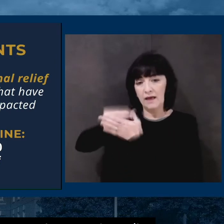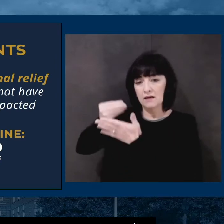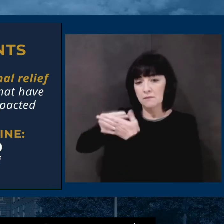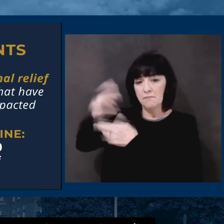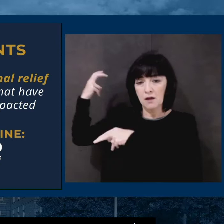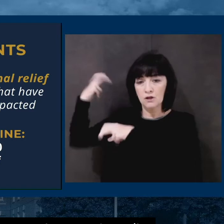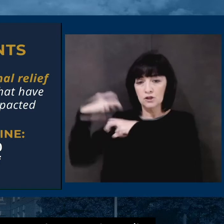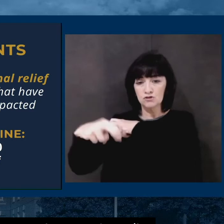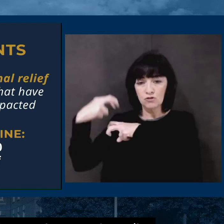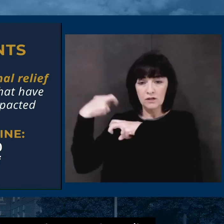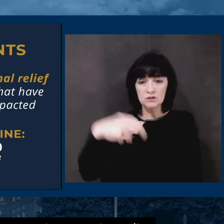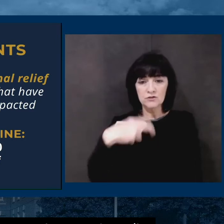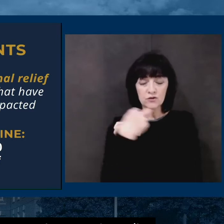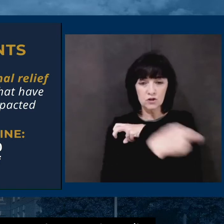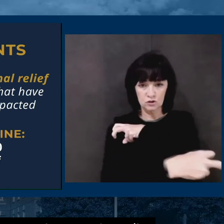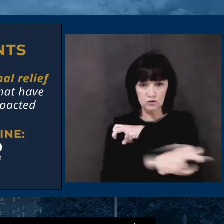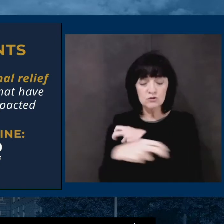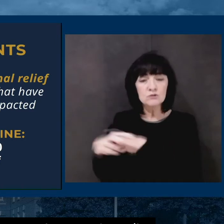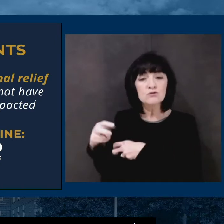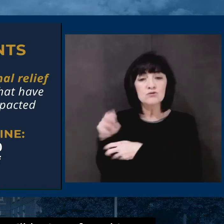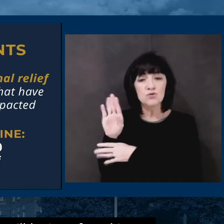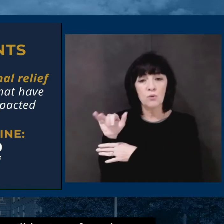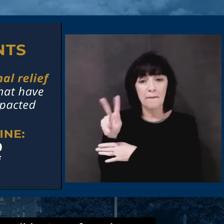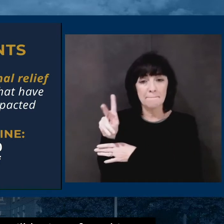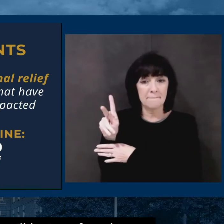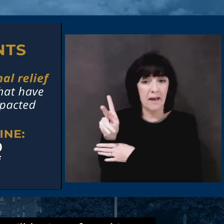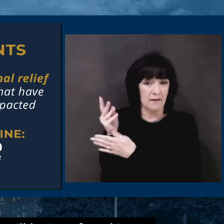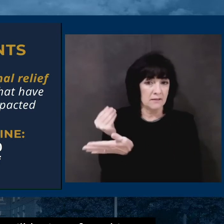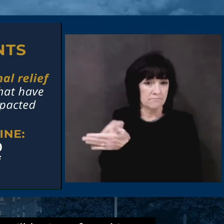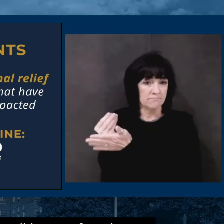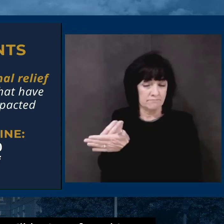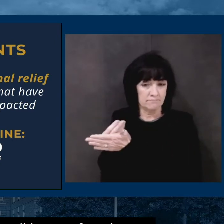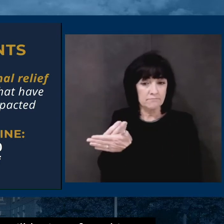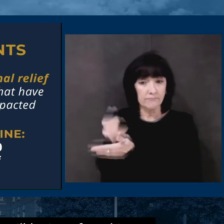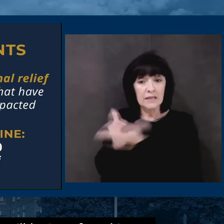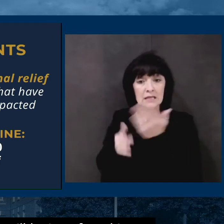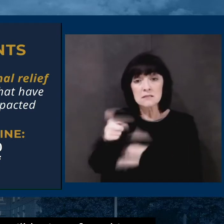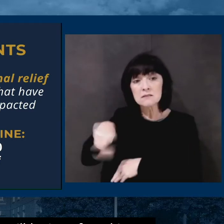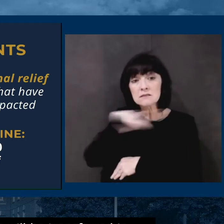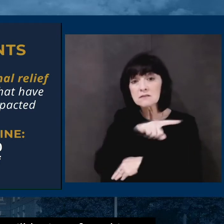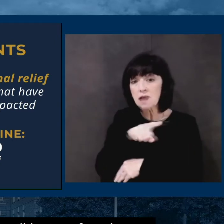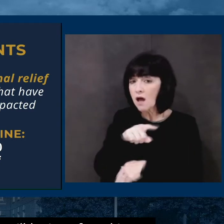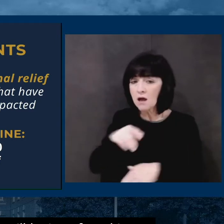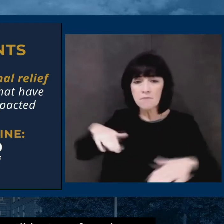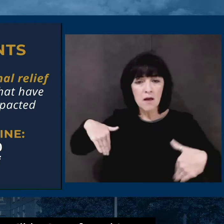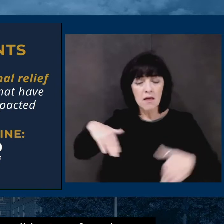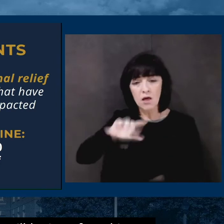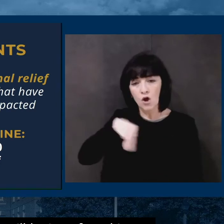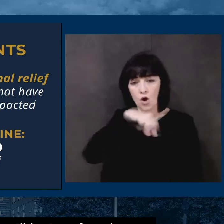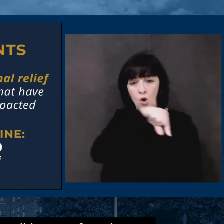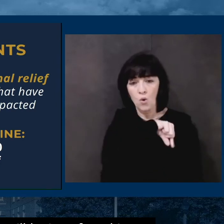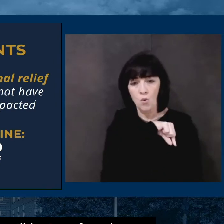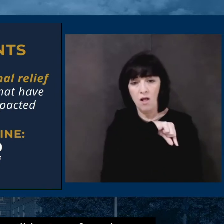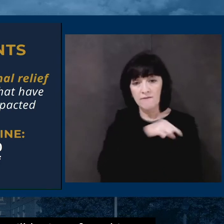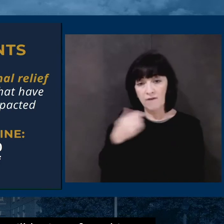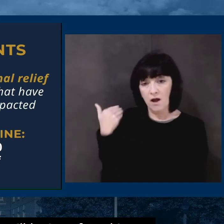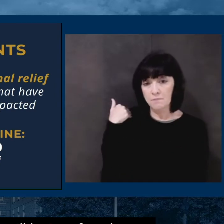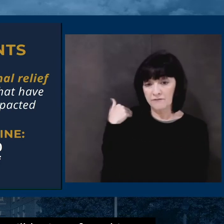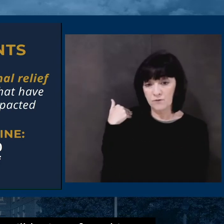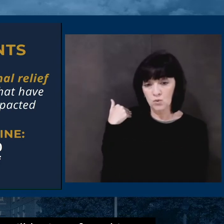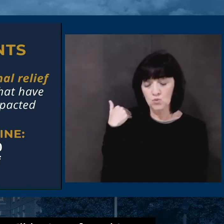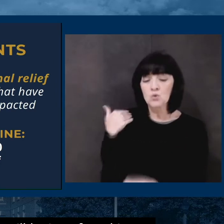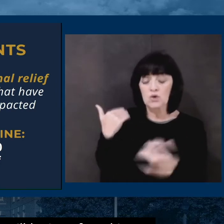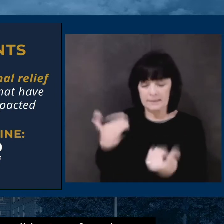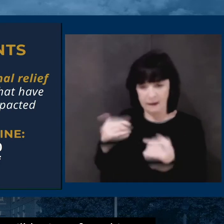speak over the next couple of days. For those who didn't qualify earlier, the application deadline for this kind of